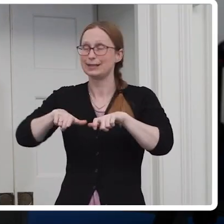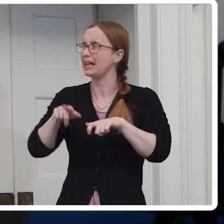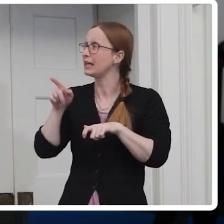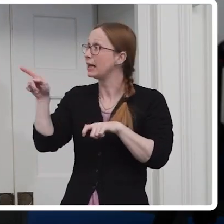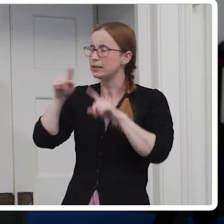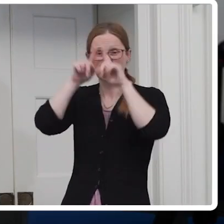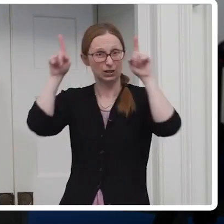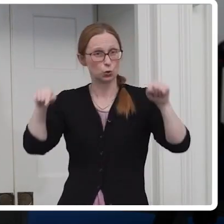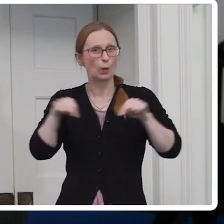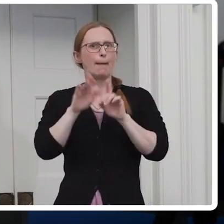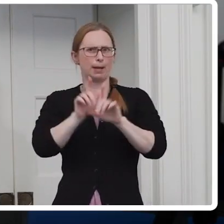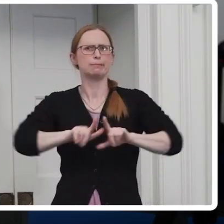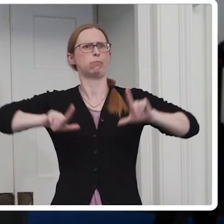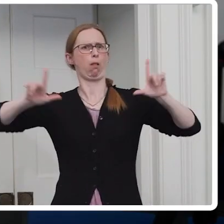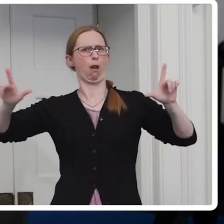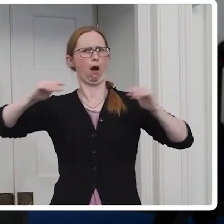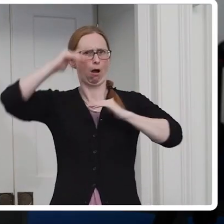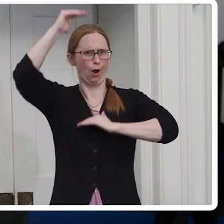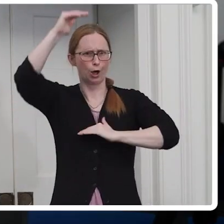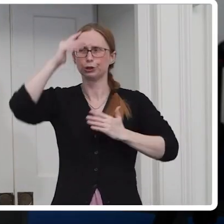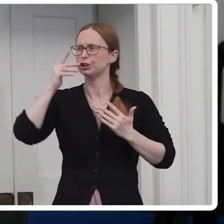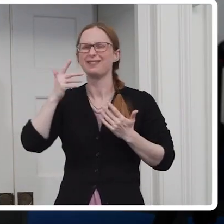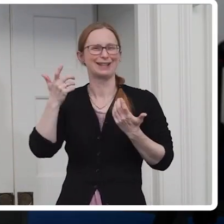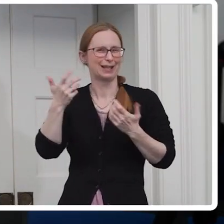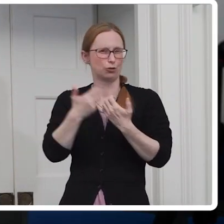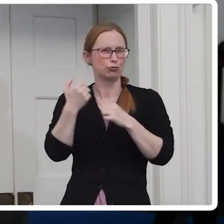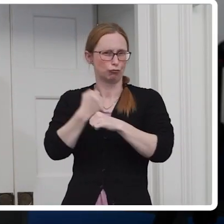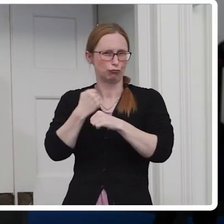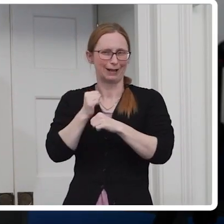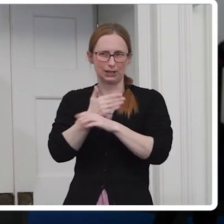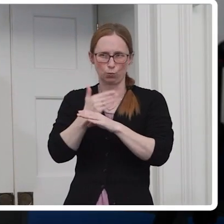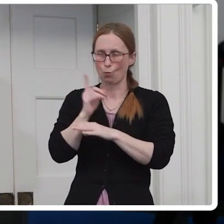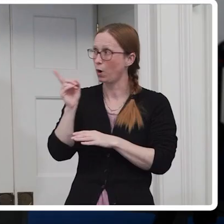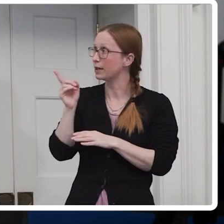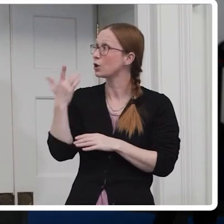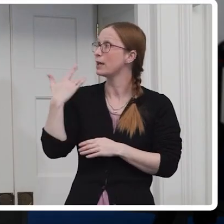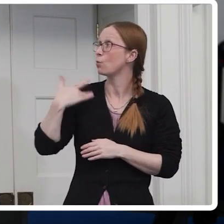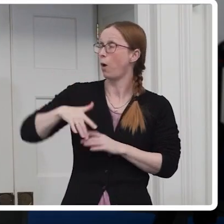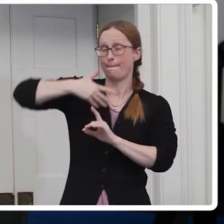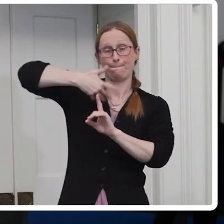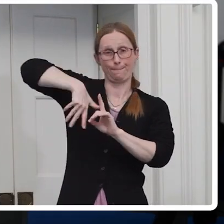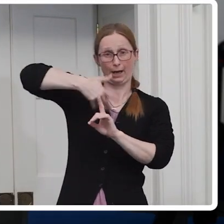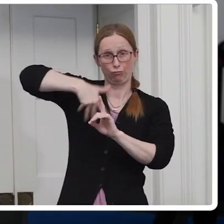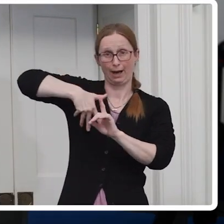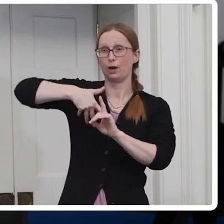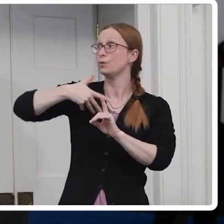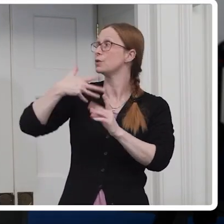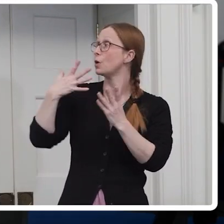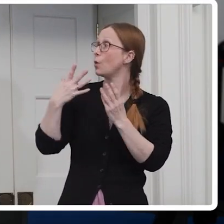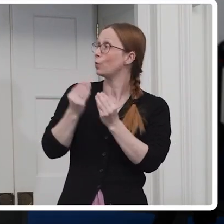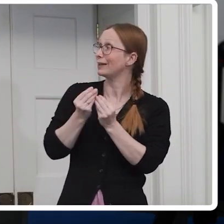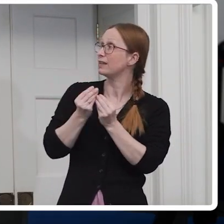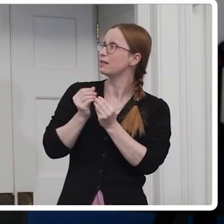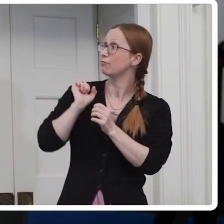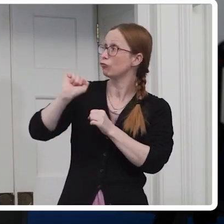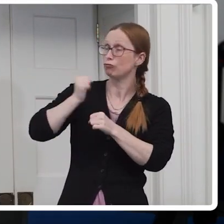residency. And it's a square painting, but it's a large scale, which is how Grace works typically. And it's a white canvas background